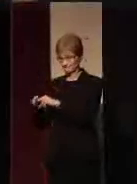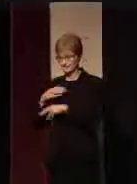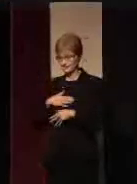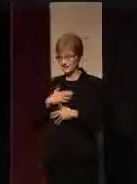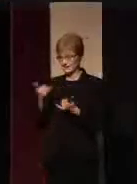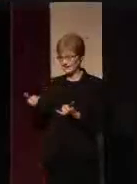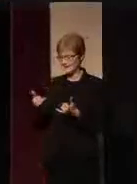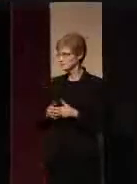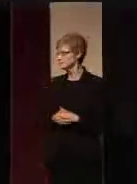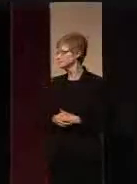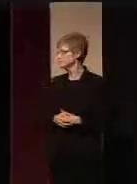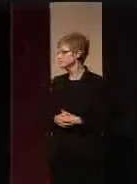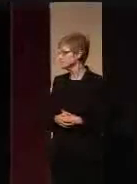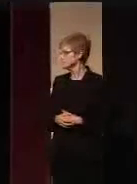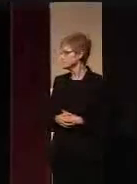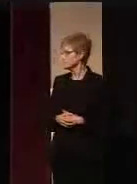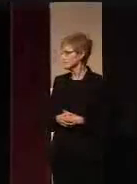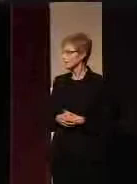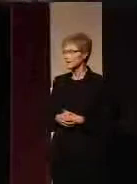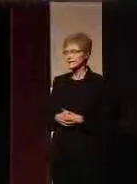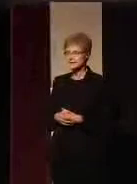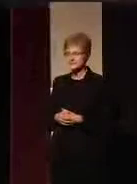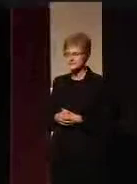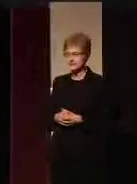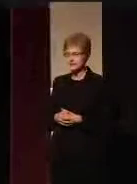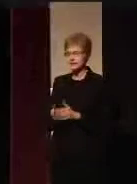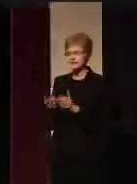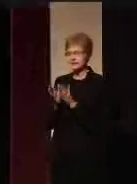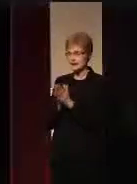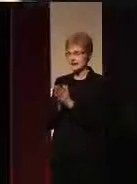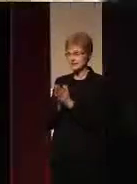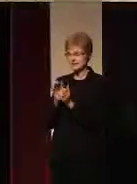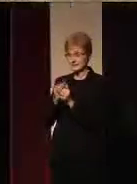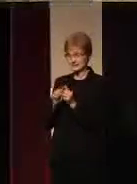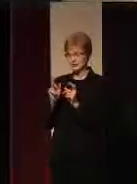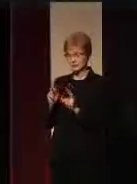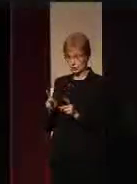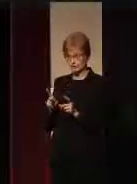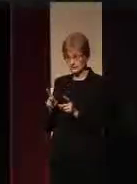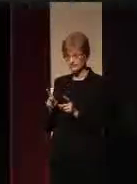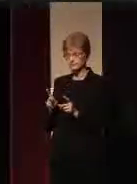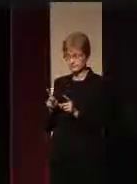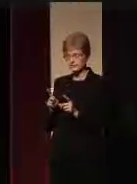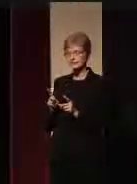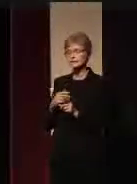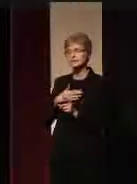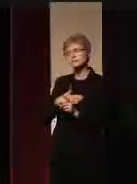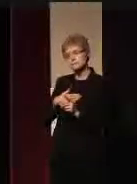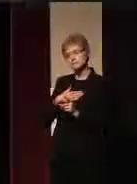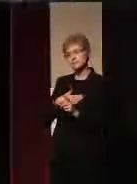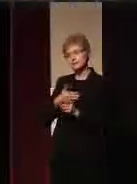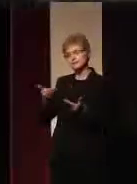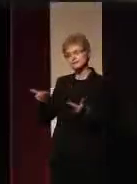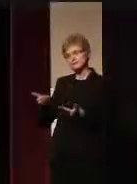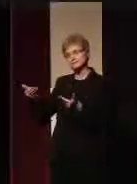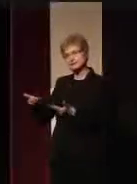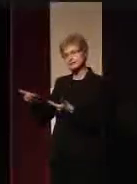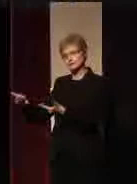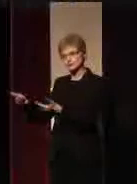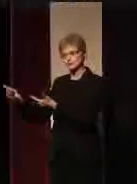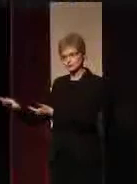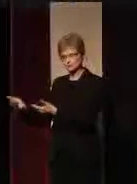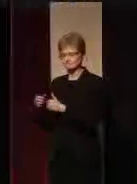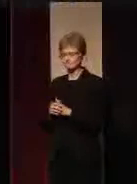now. And I'm going to ask each member of the panel, after they settle in, to please introduce himself